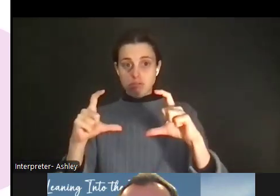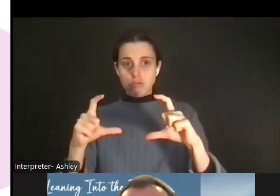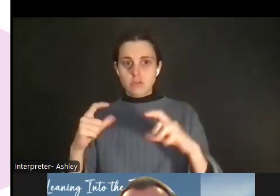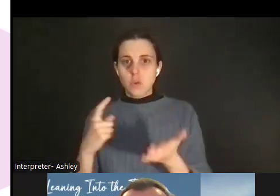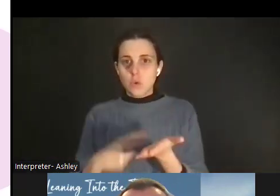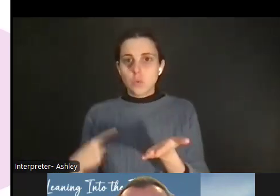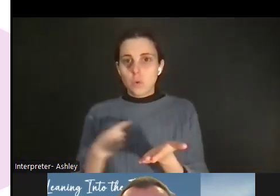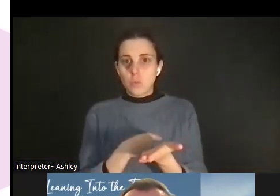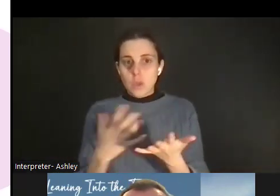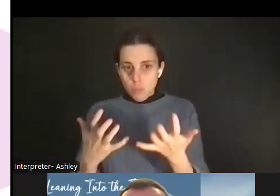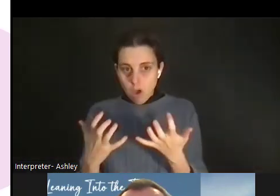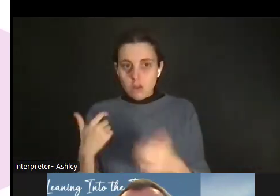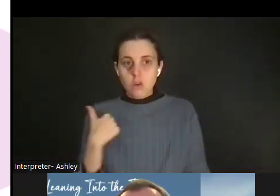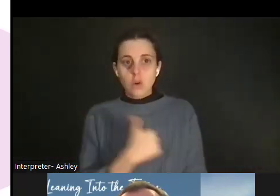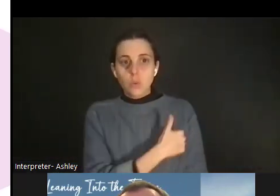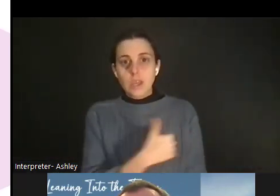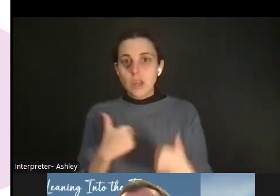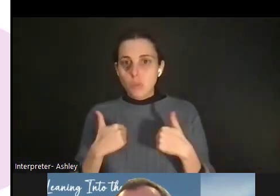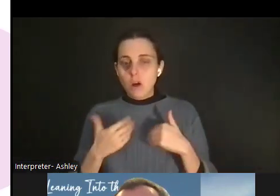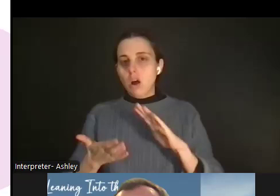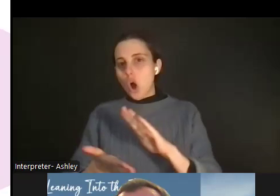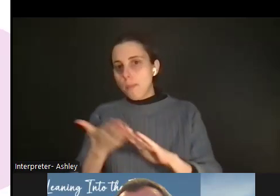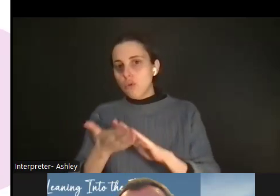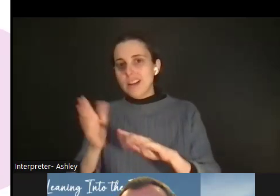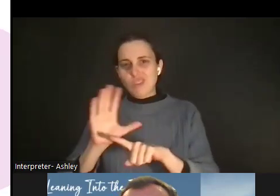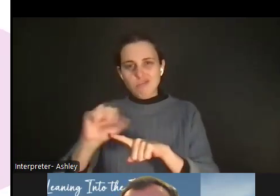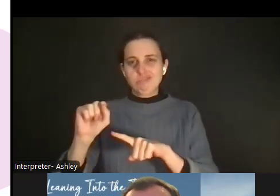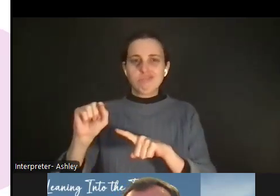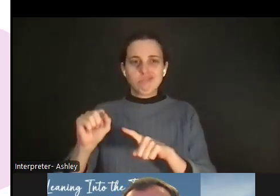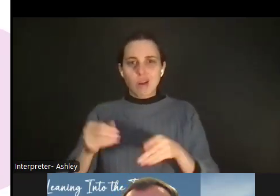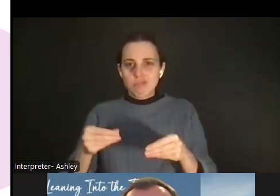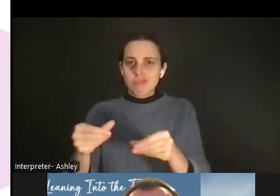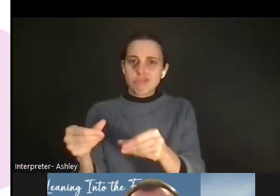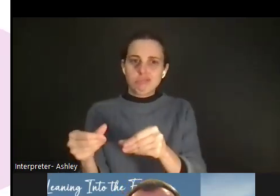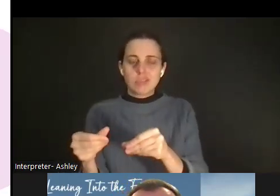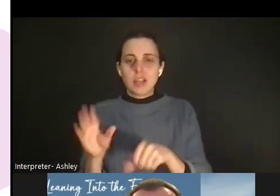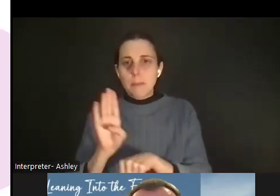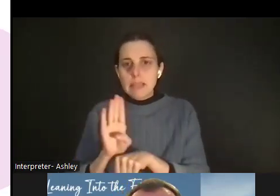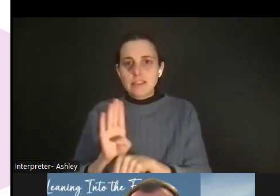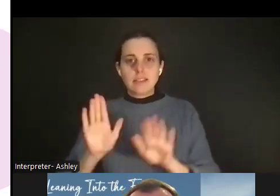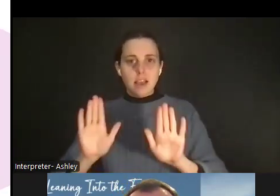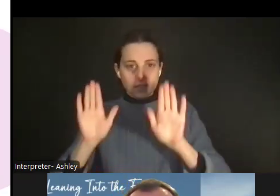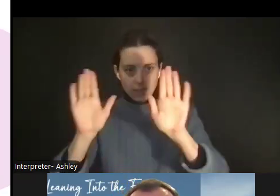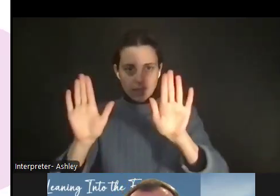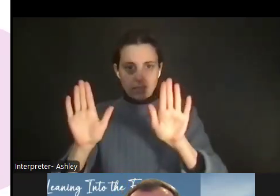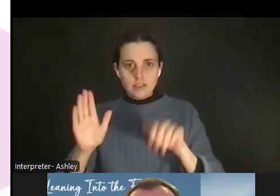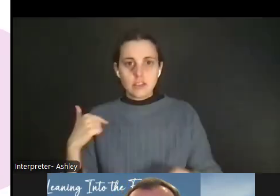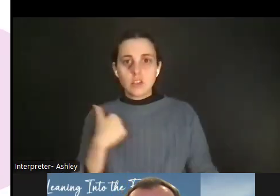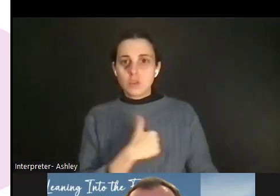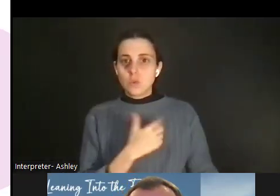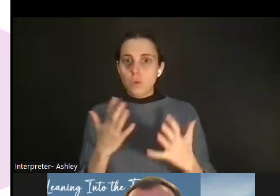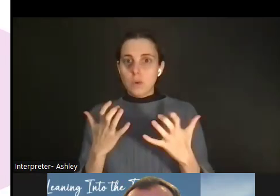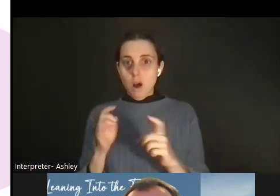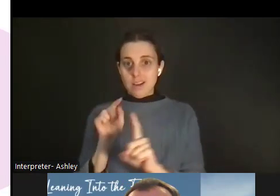which will translate into all the tenets, right? The culture of continuous improvement. We want to up our Lean Six